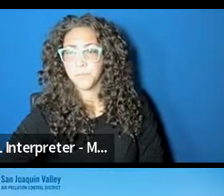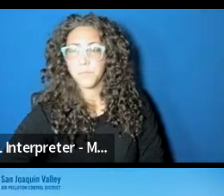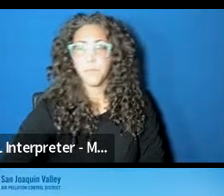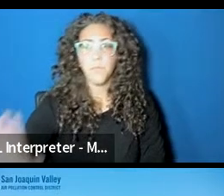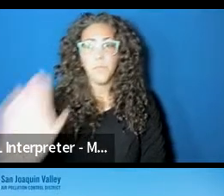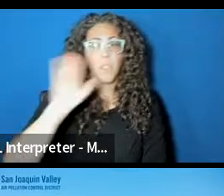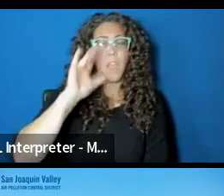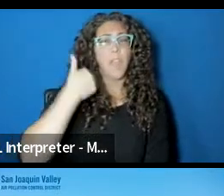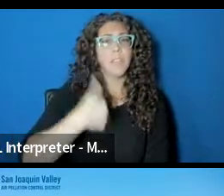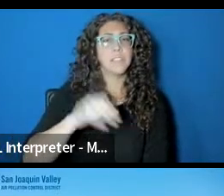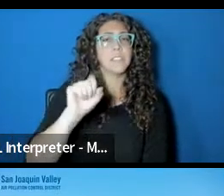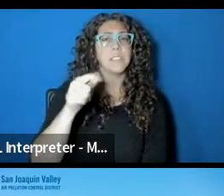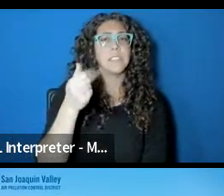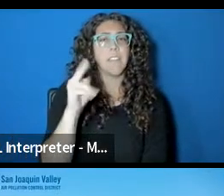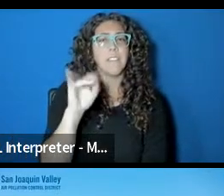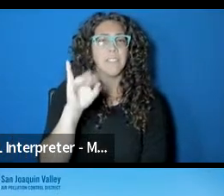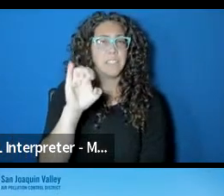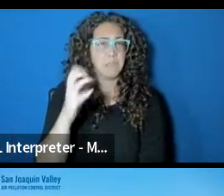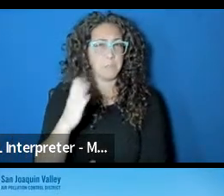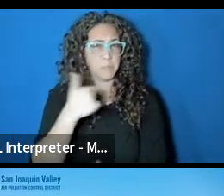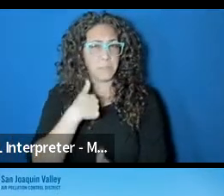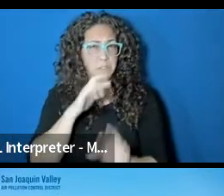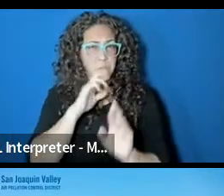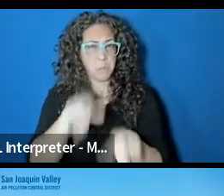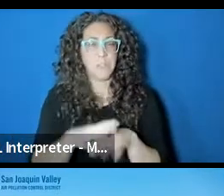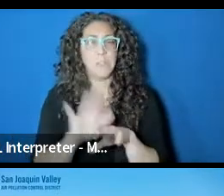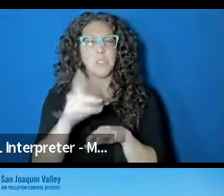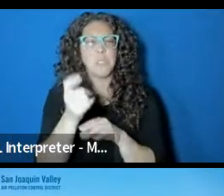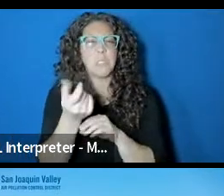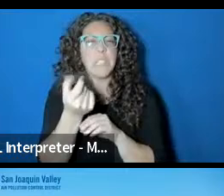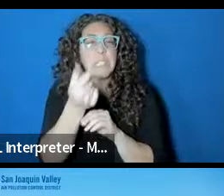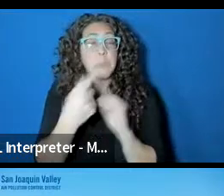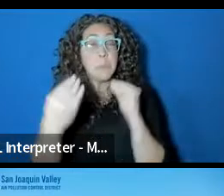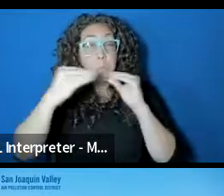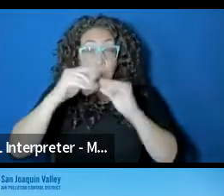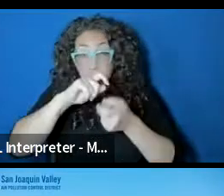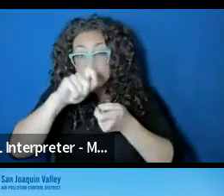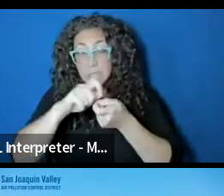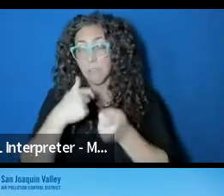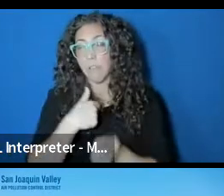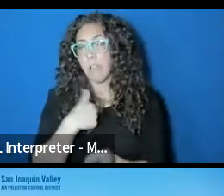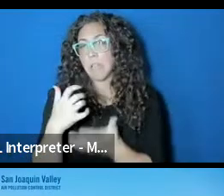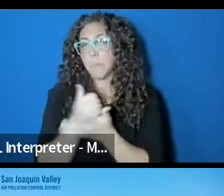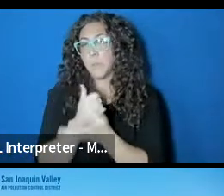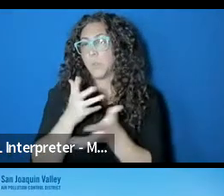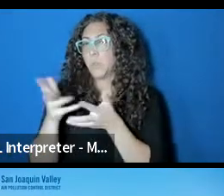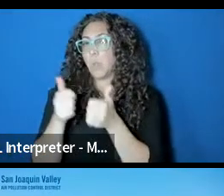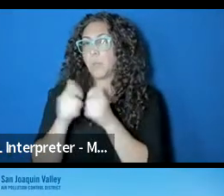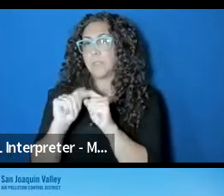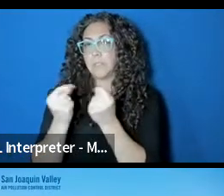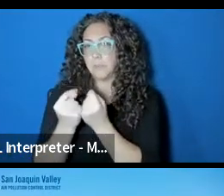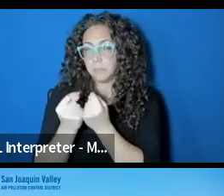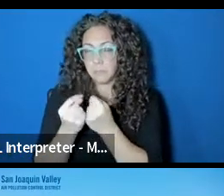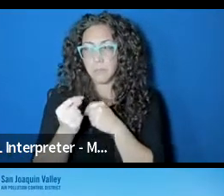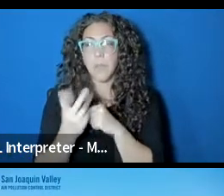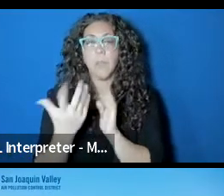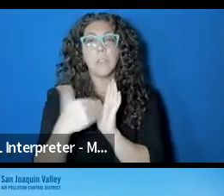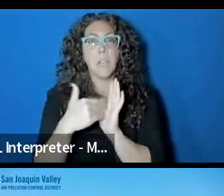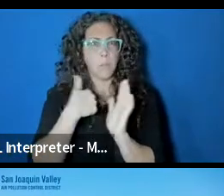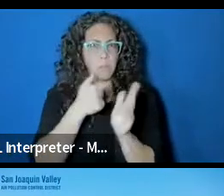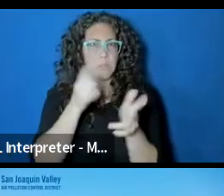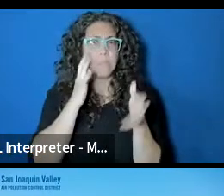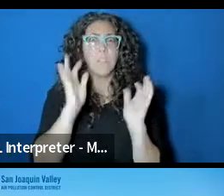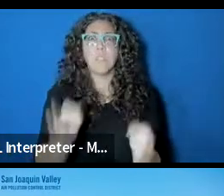maybe respond really quickly, just with a little bit more detail, because I did have a chance to talk to our team about this. Again, we definitely do want